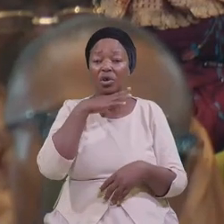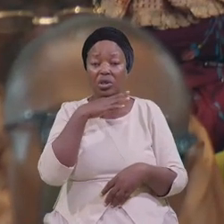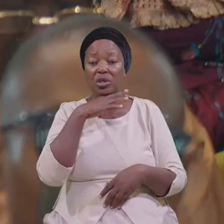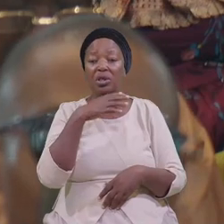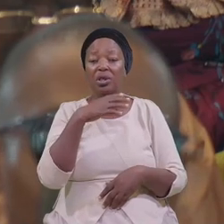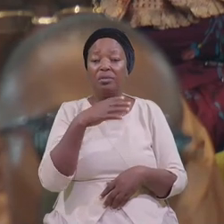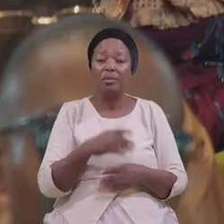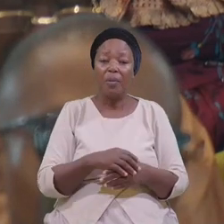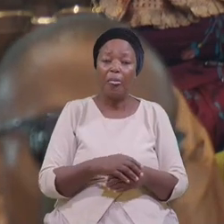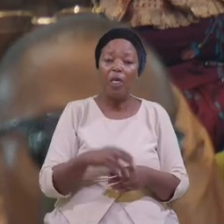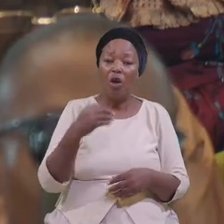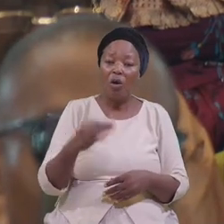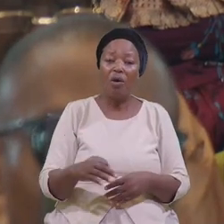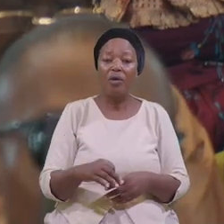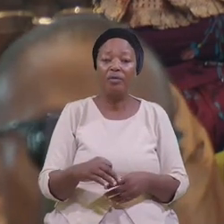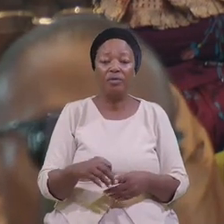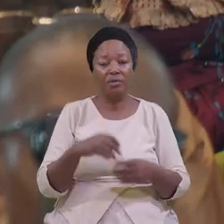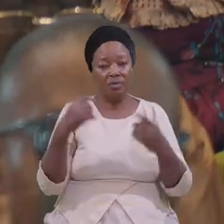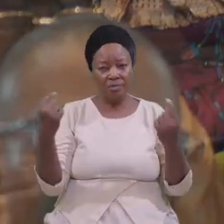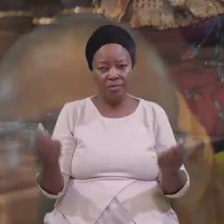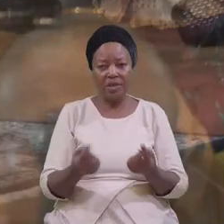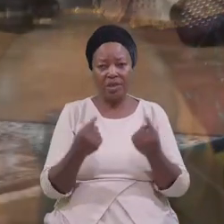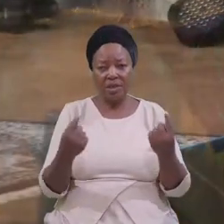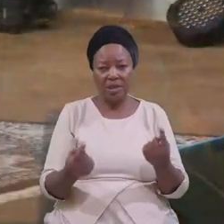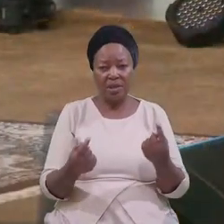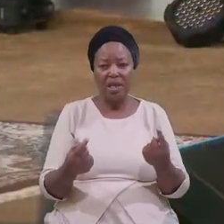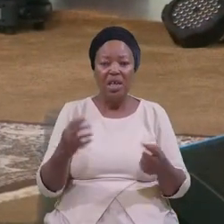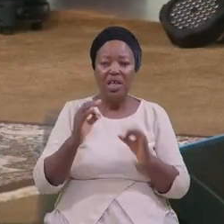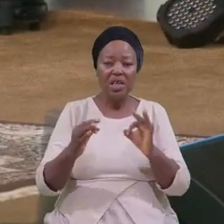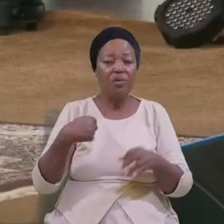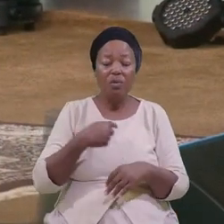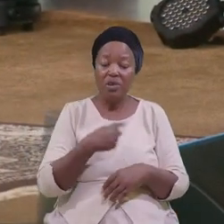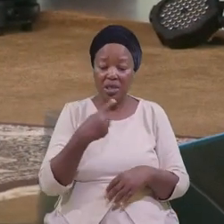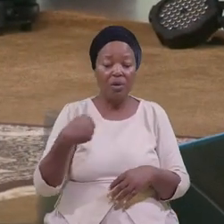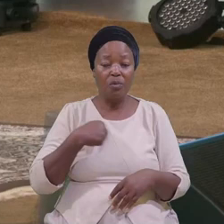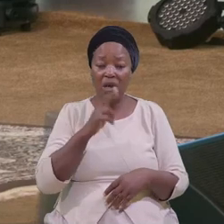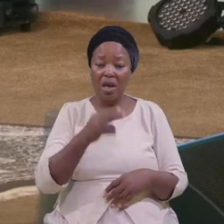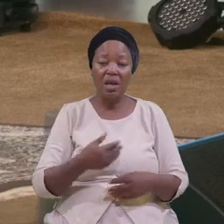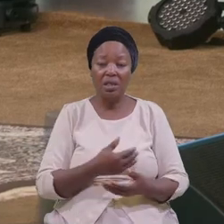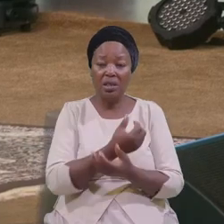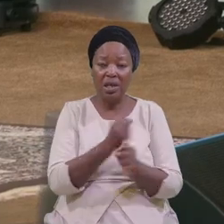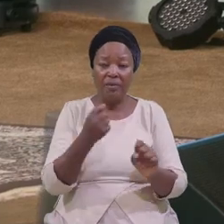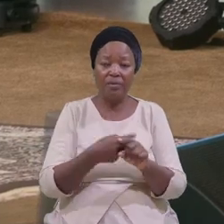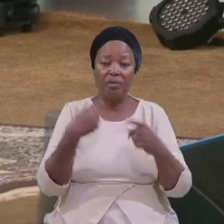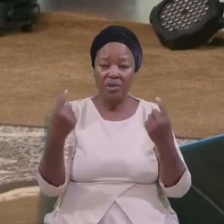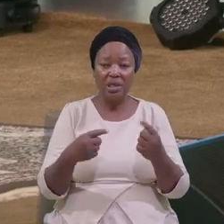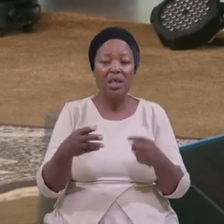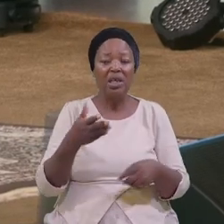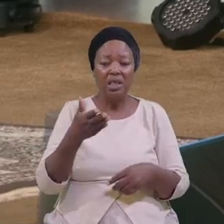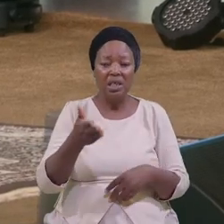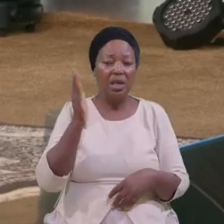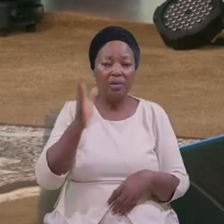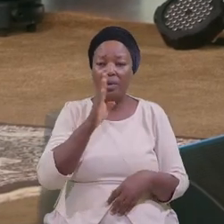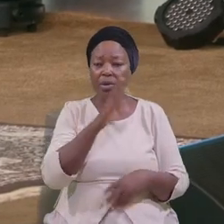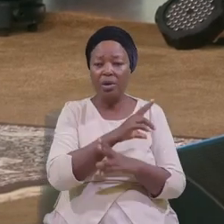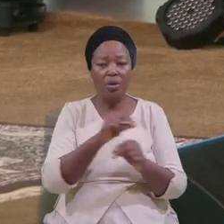sin, of transgression. If we claim to be saved, there will be no corruption, there will be no